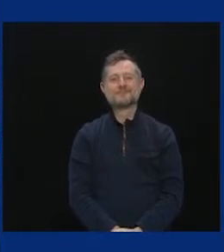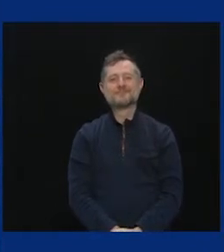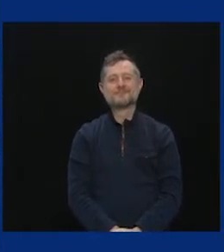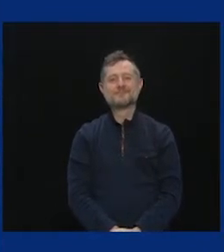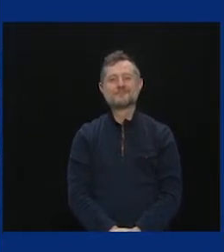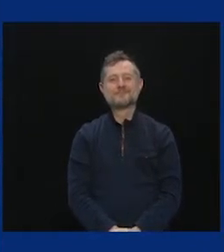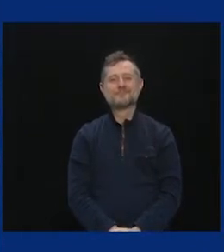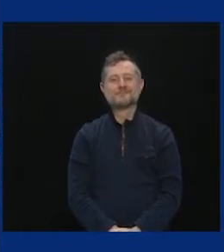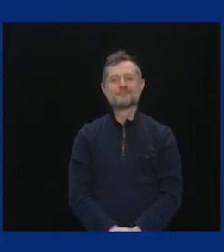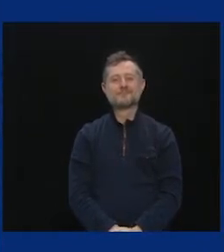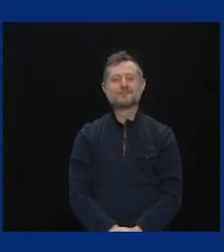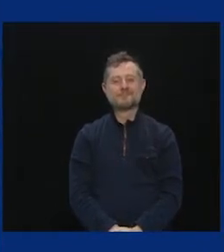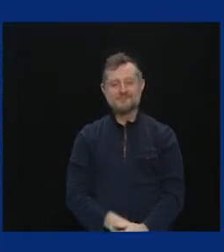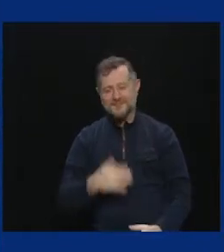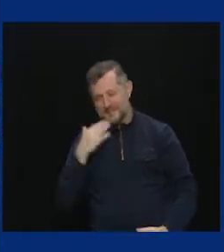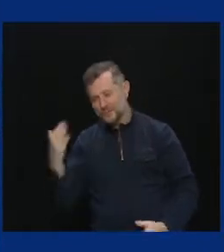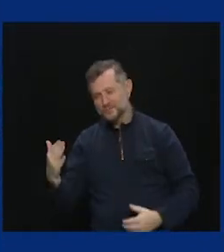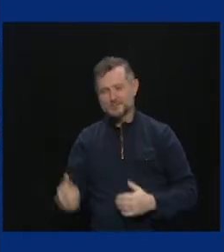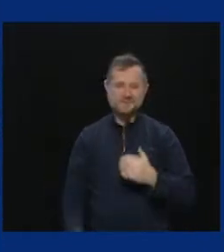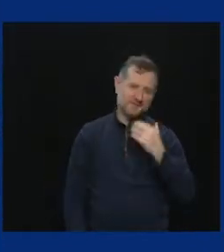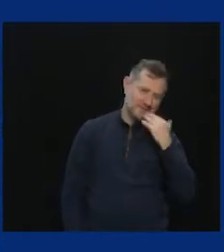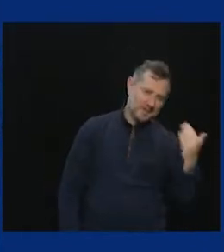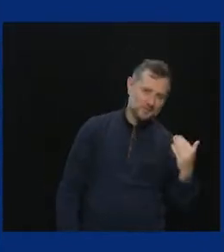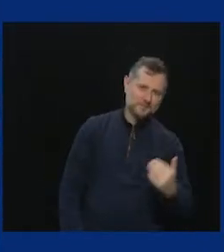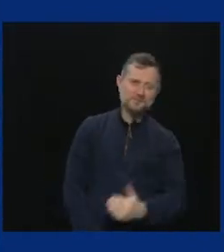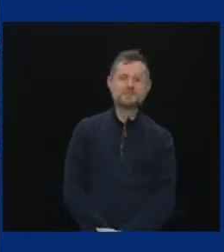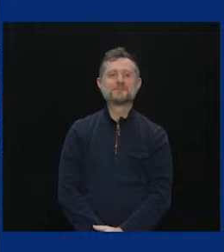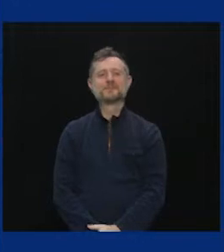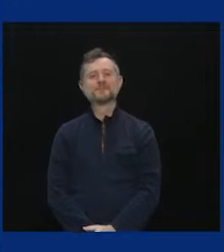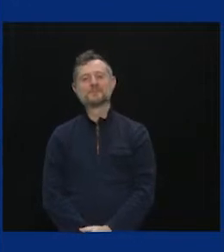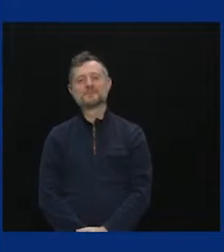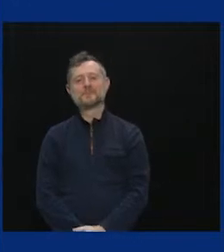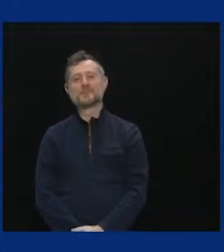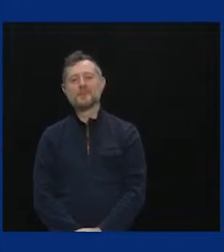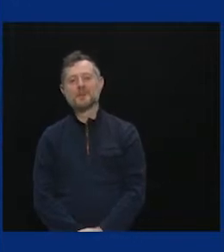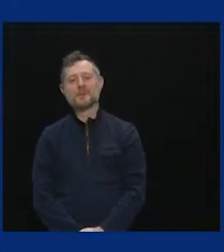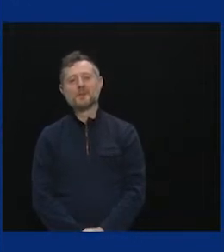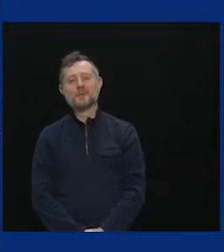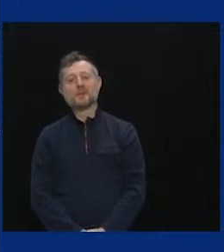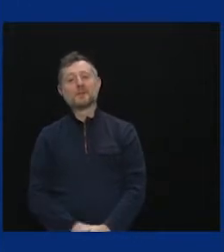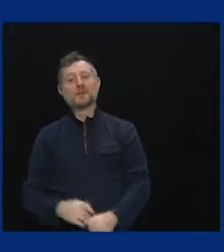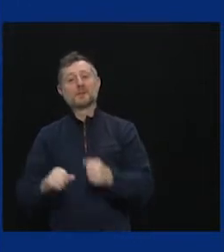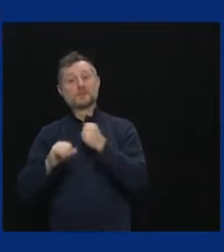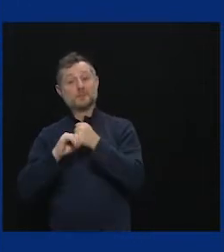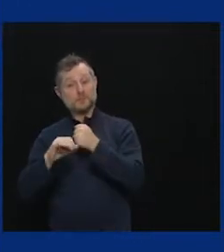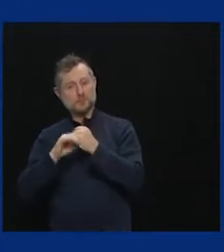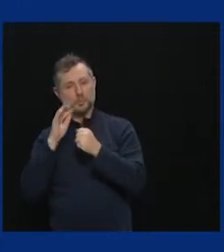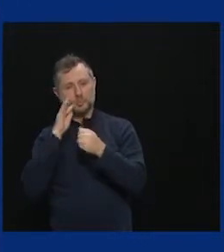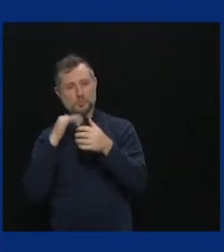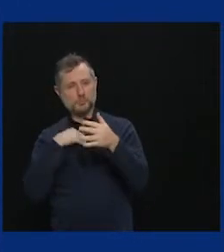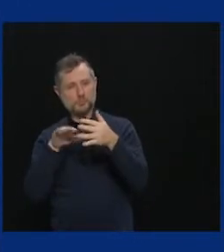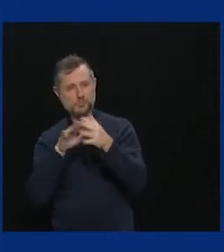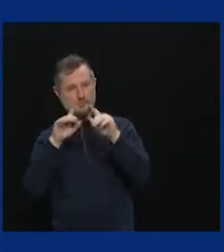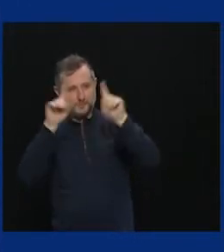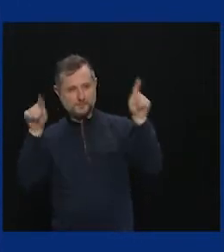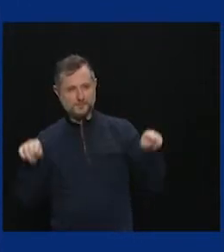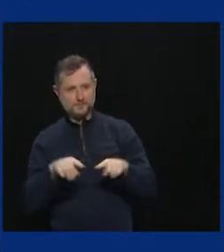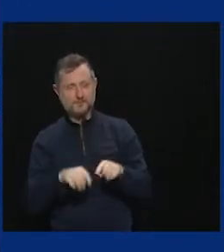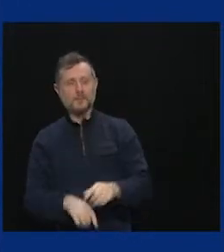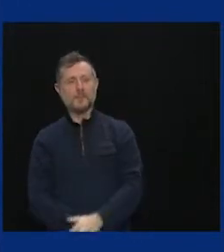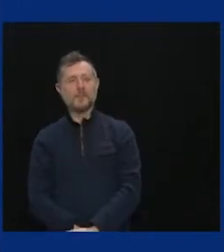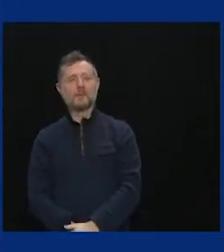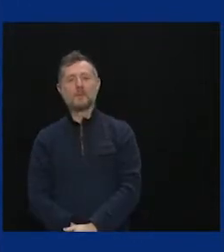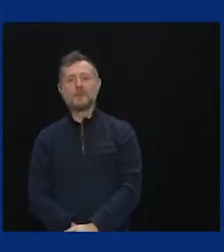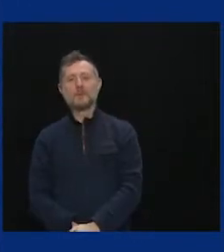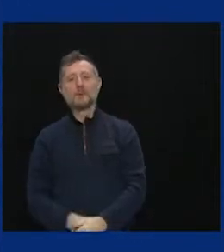Thank you. And I want to thank just Governor a little commercial break. I spoke to our Secretary of